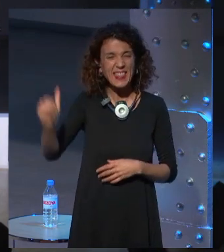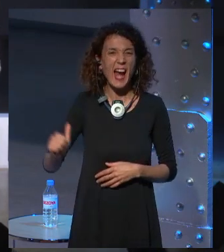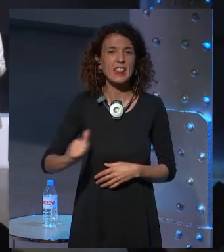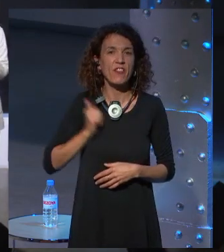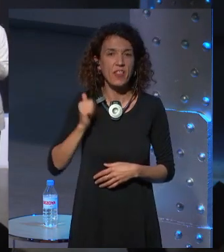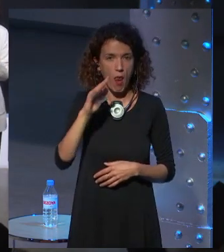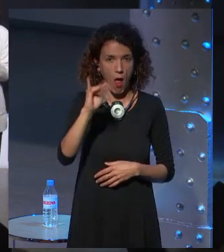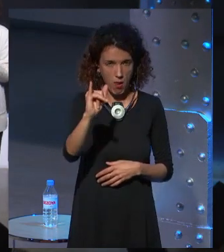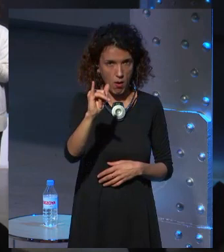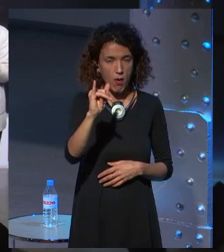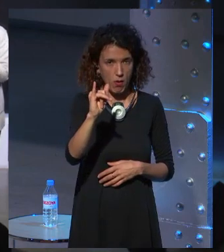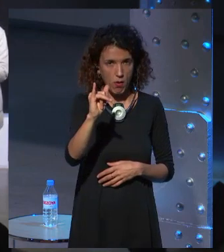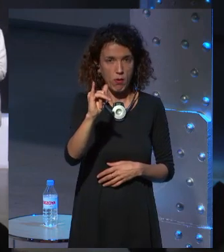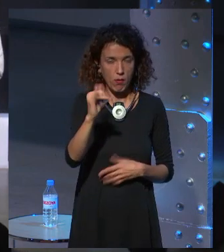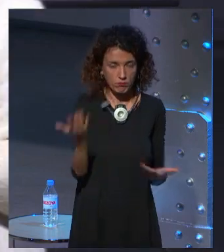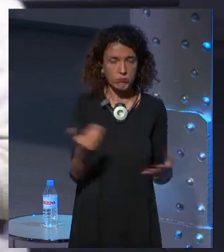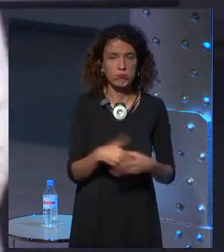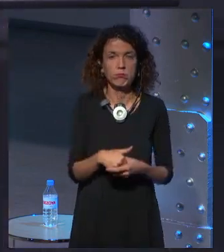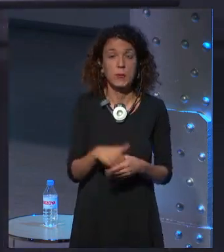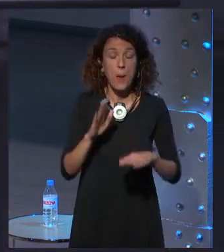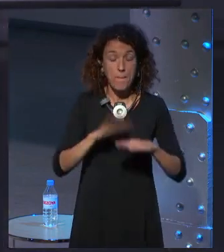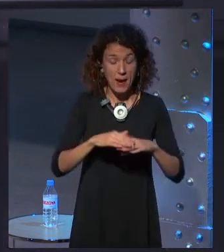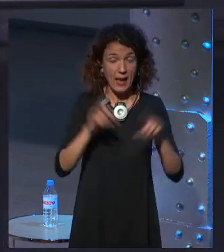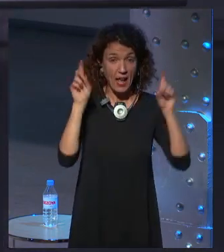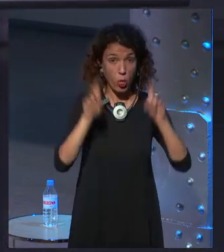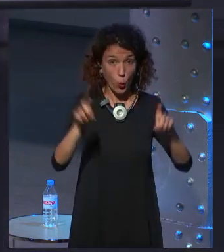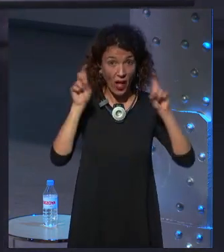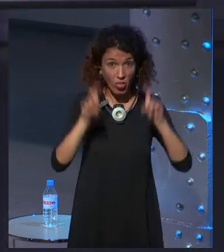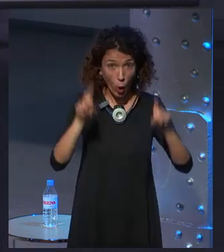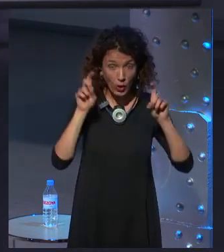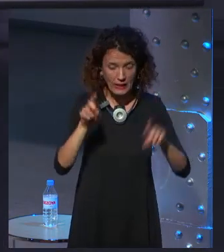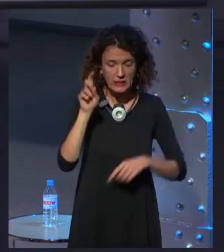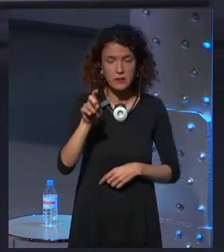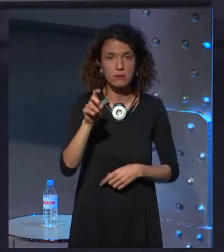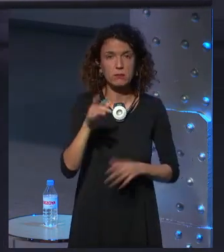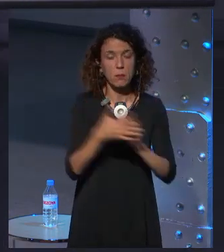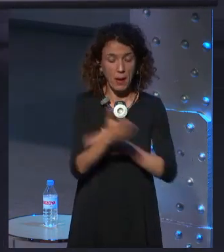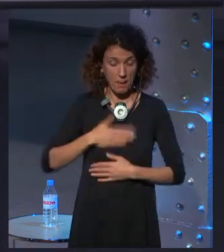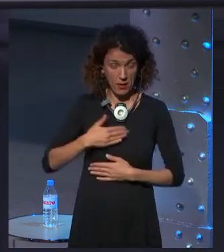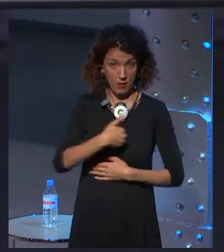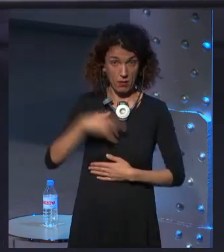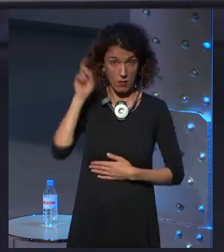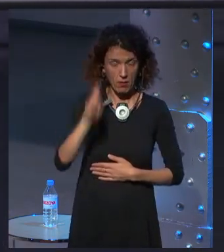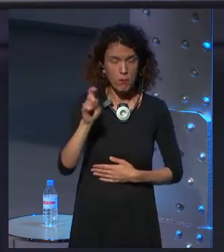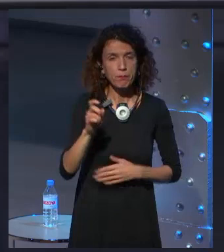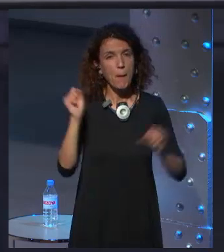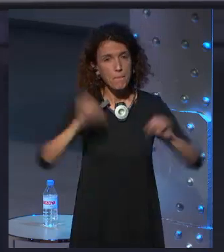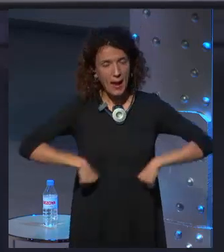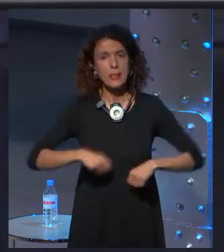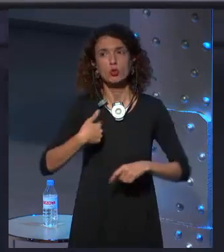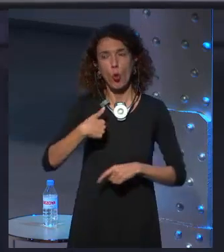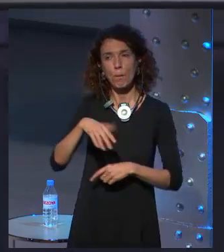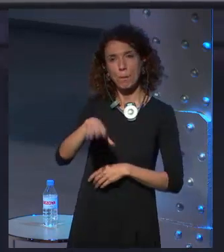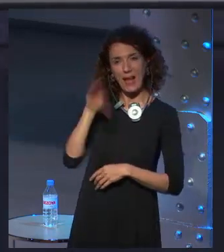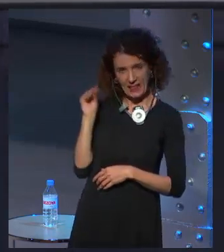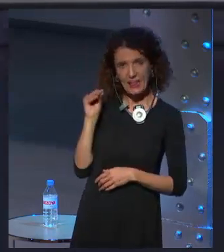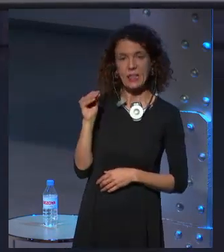Right? And so for educators, what that has also meant for me is, okay, I get it. The next